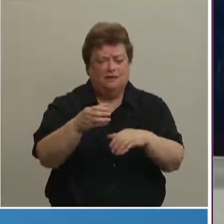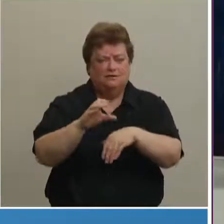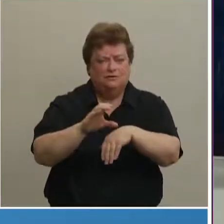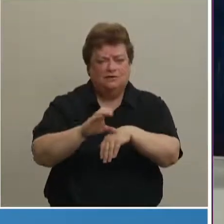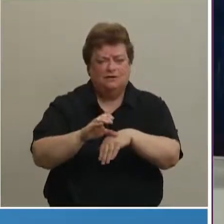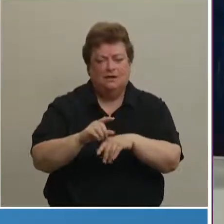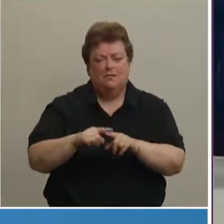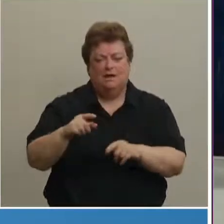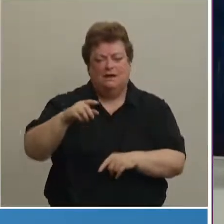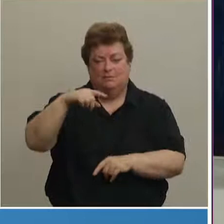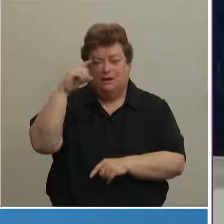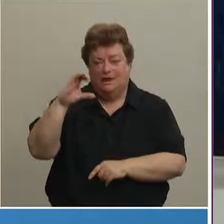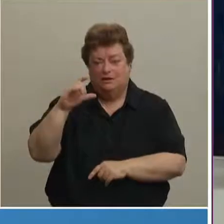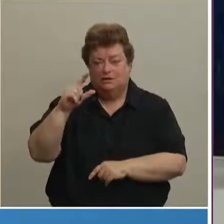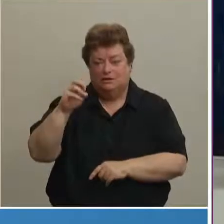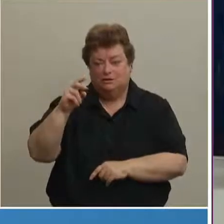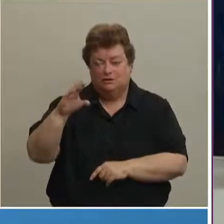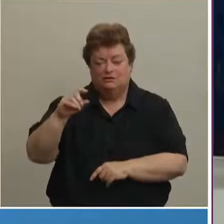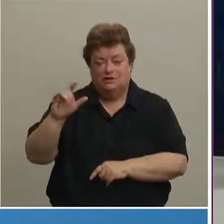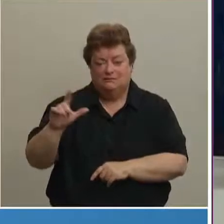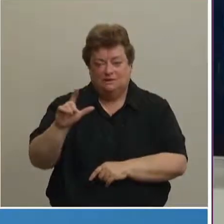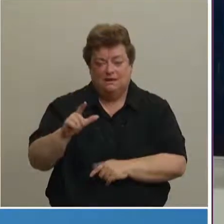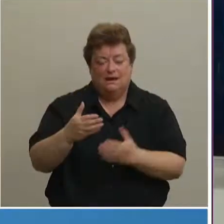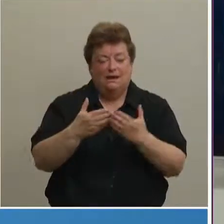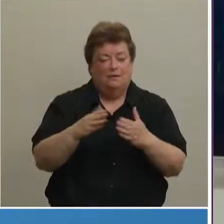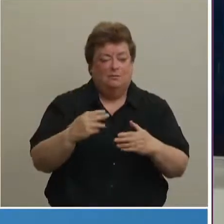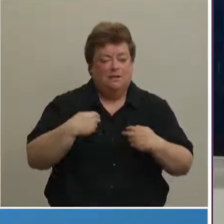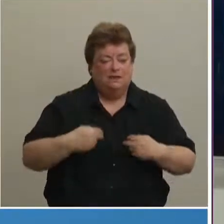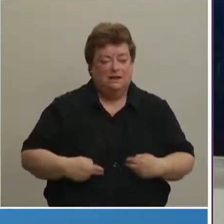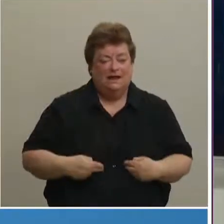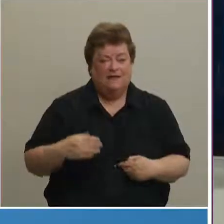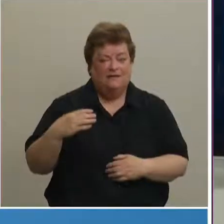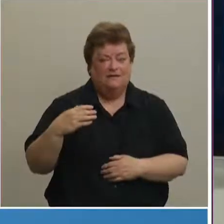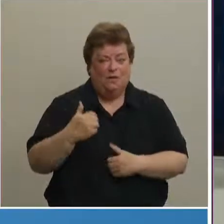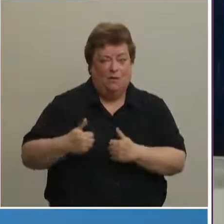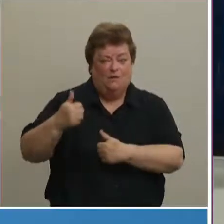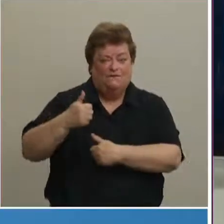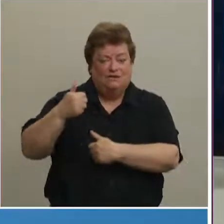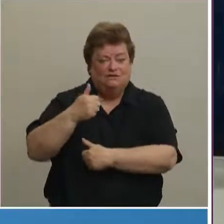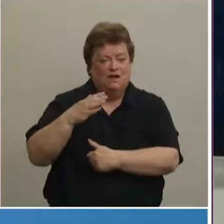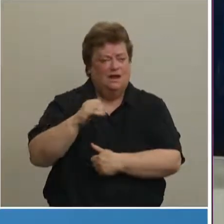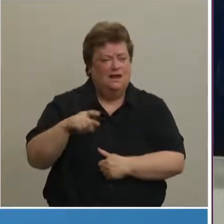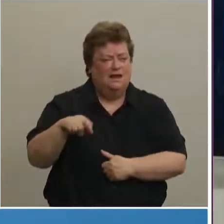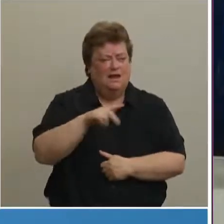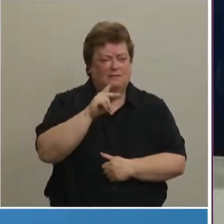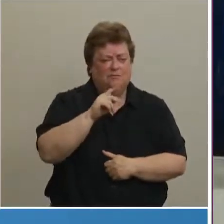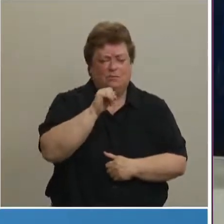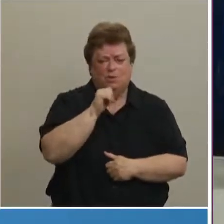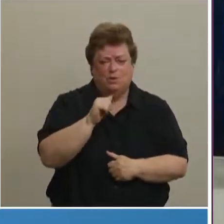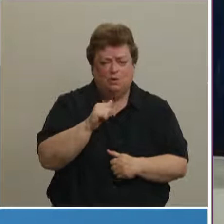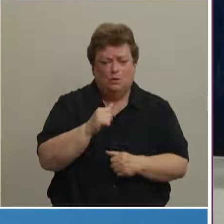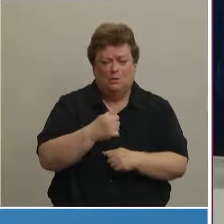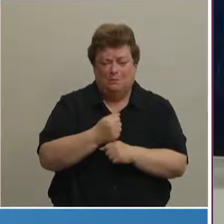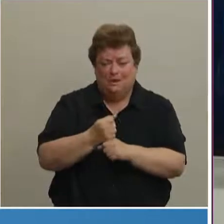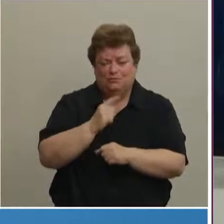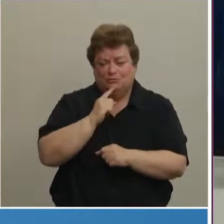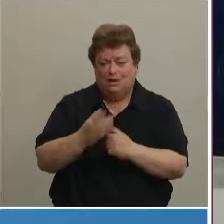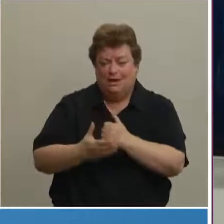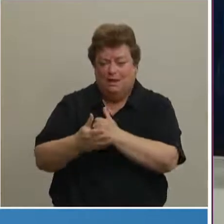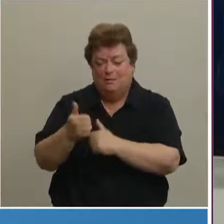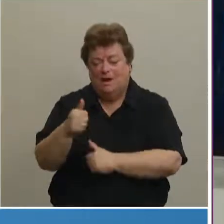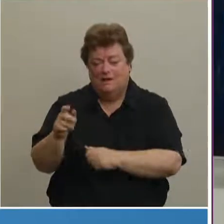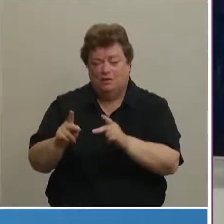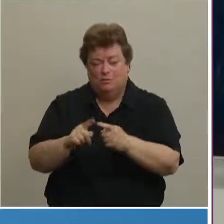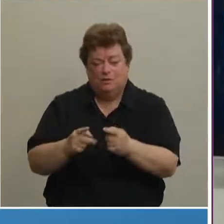clergy of Lincoln, also our public health officials, also people who just signed up other people to make sure that they got vaccinated.